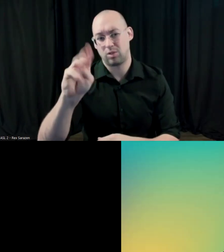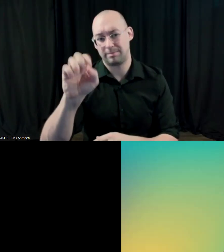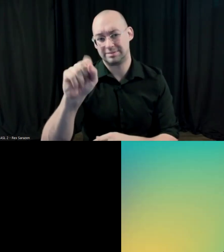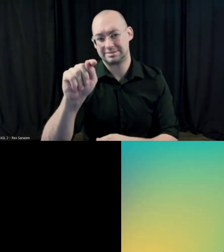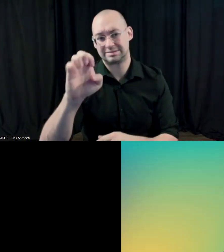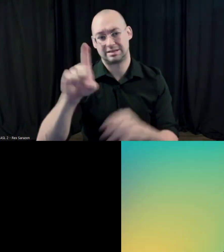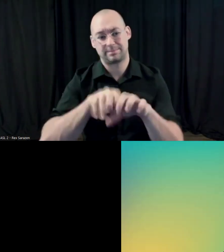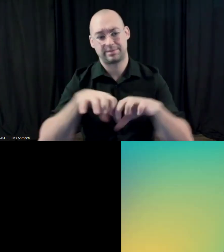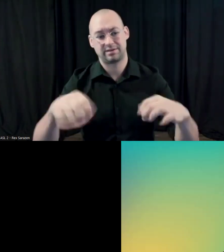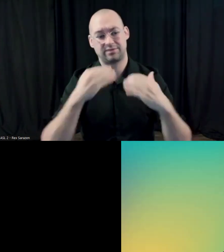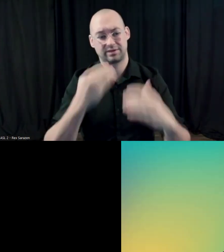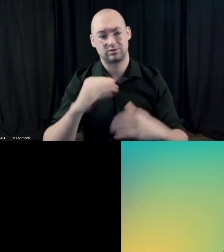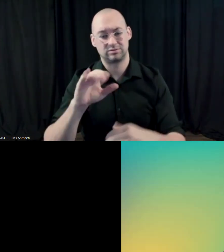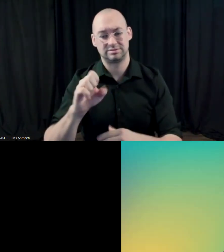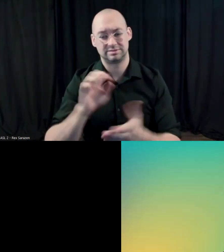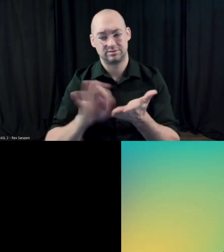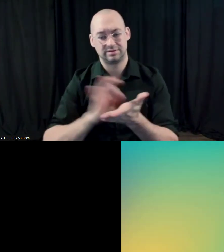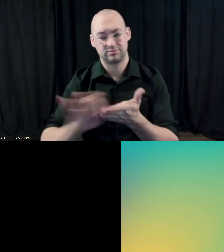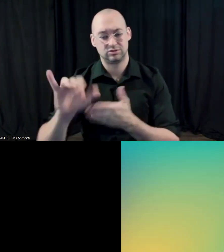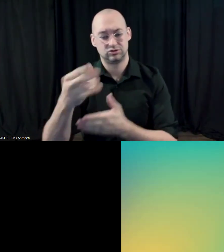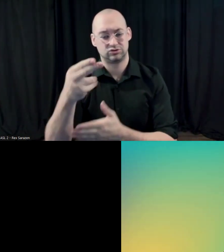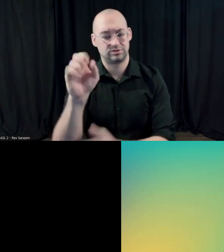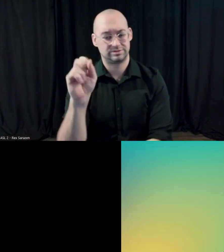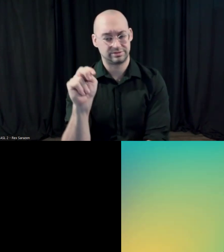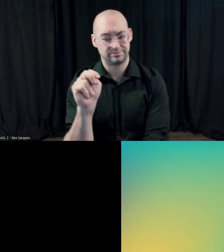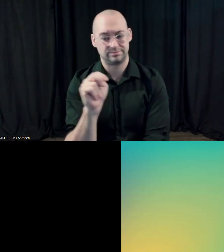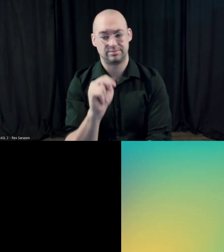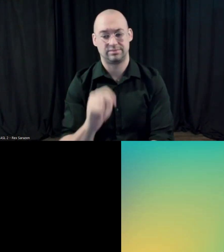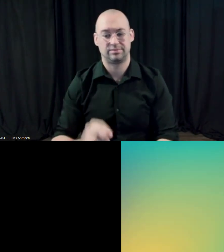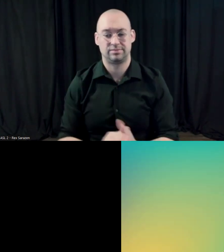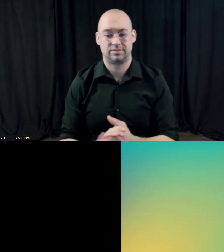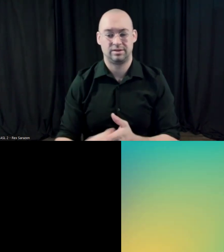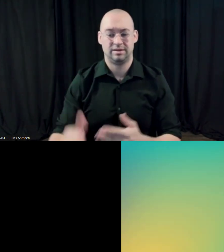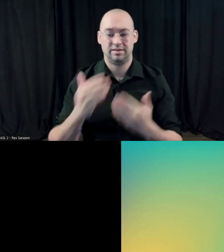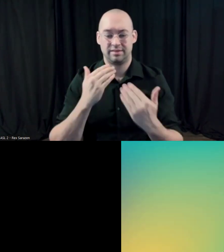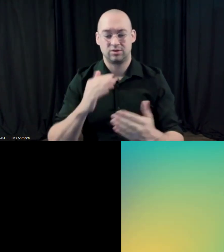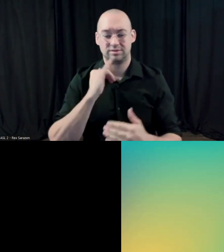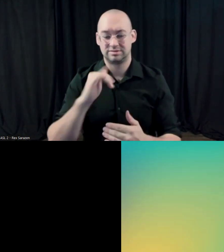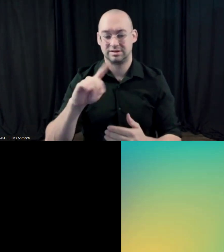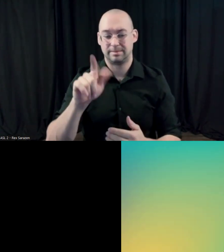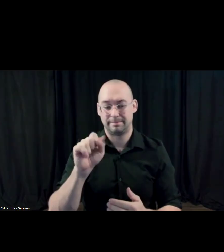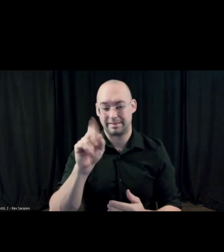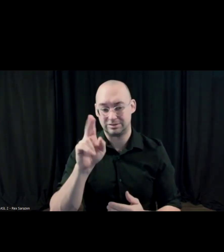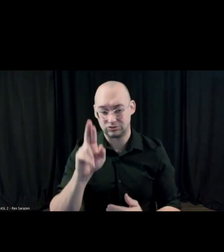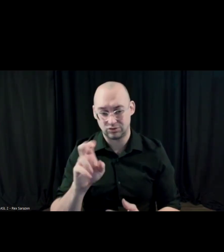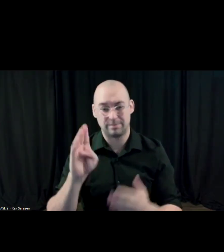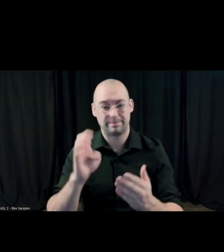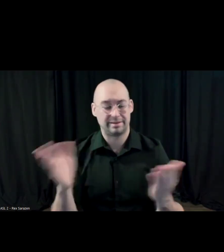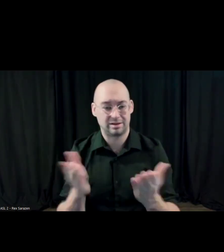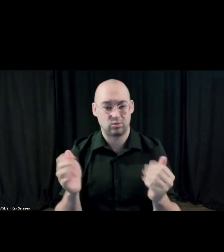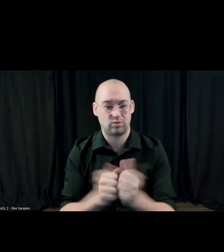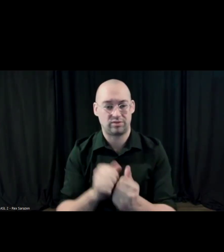very much for joining us this morning. Thank you, Director Morris. It is a pleasure to be with the DACLAC and